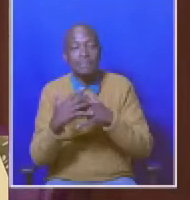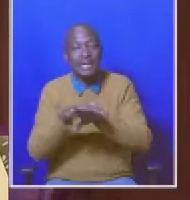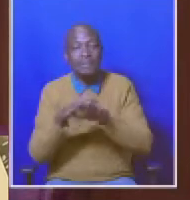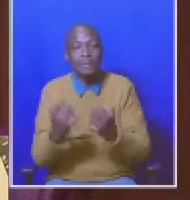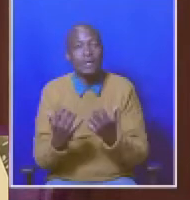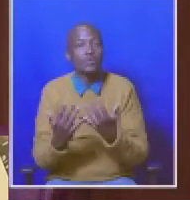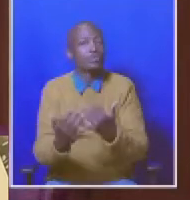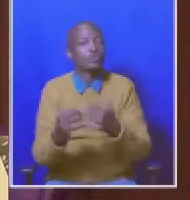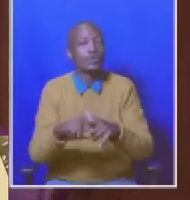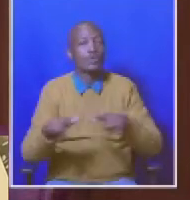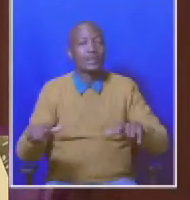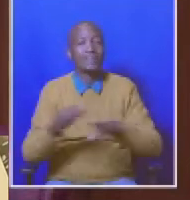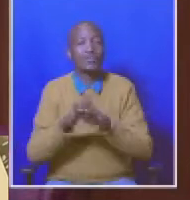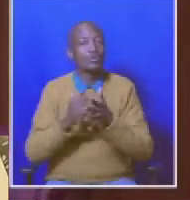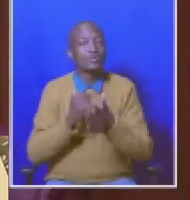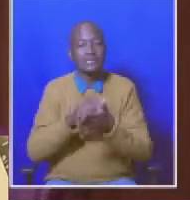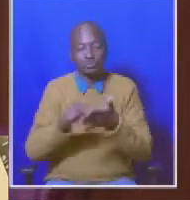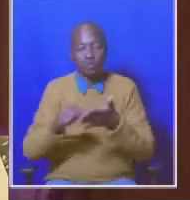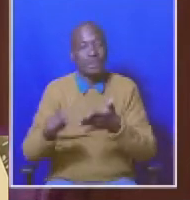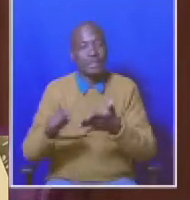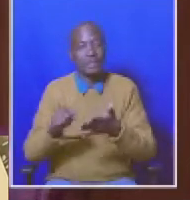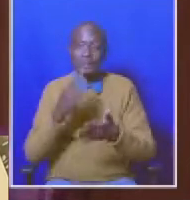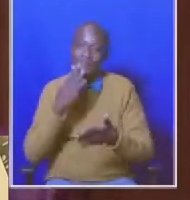level and not just on paper? Thank you.